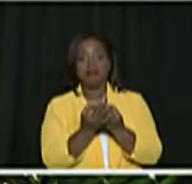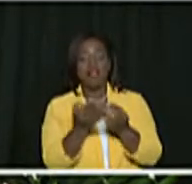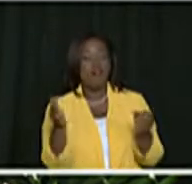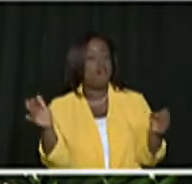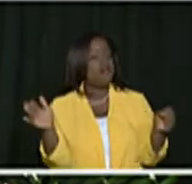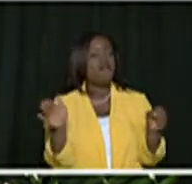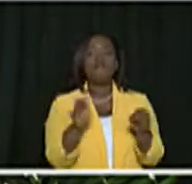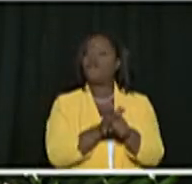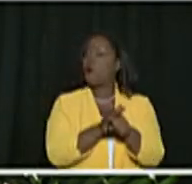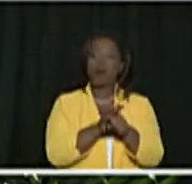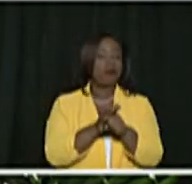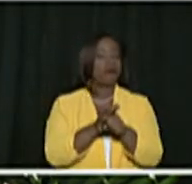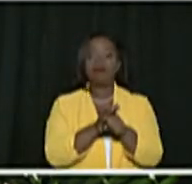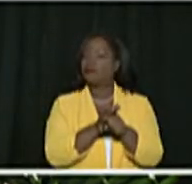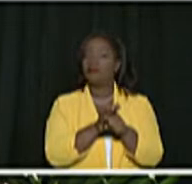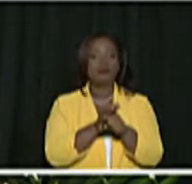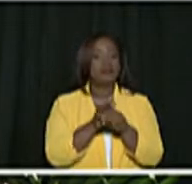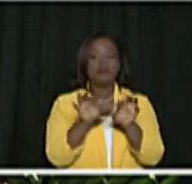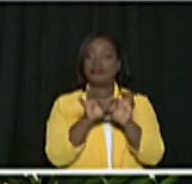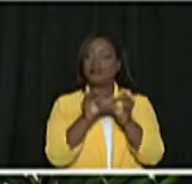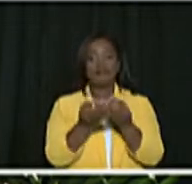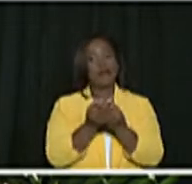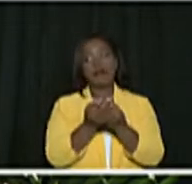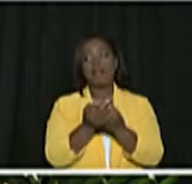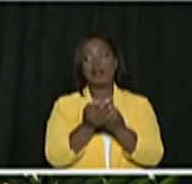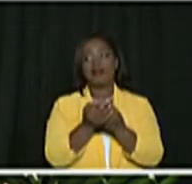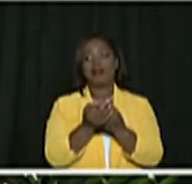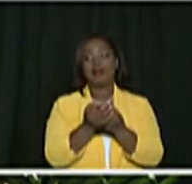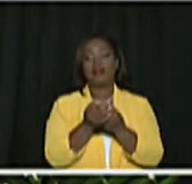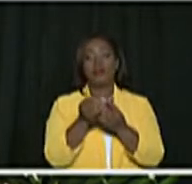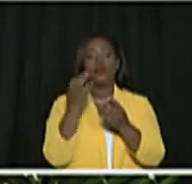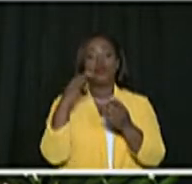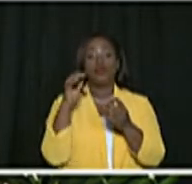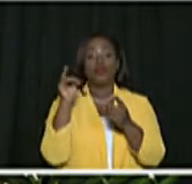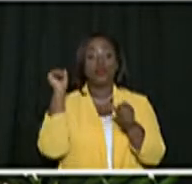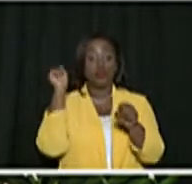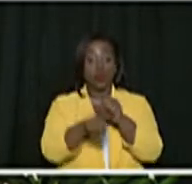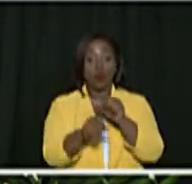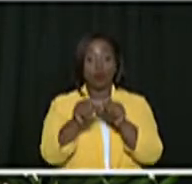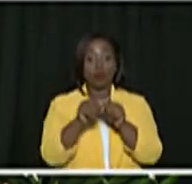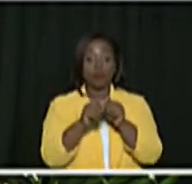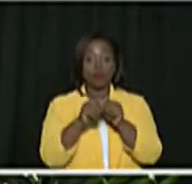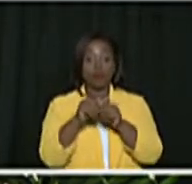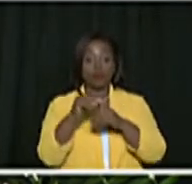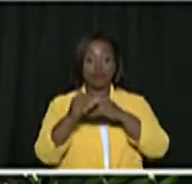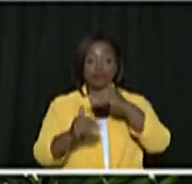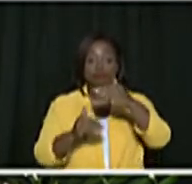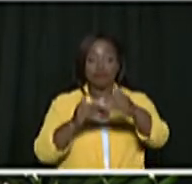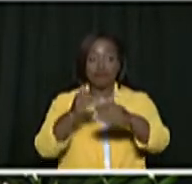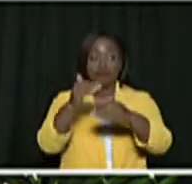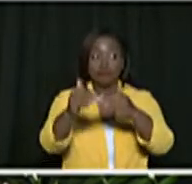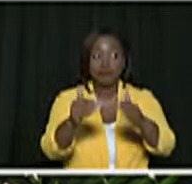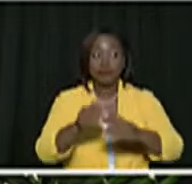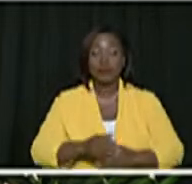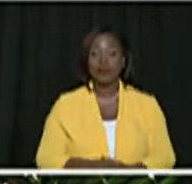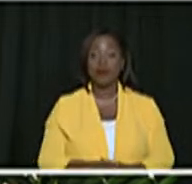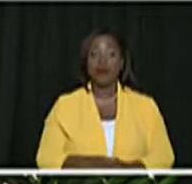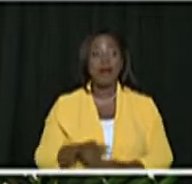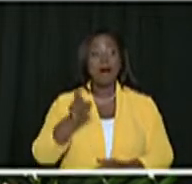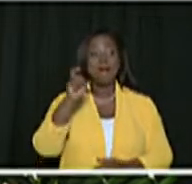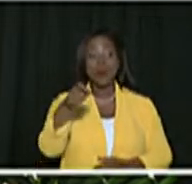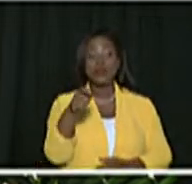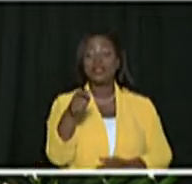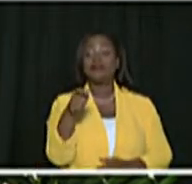unit as well. So going forward, I do envision a model where we continue with online learning as